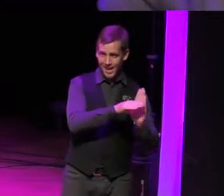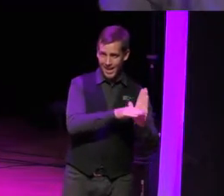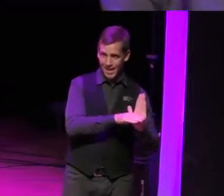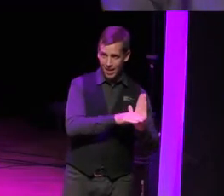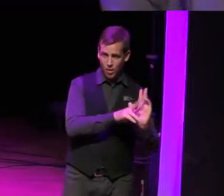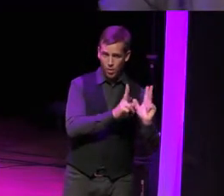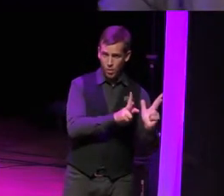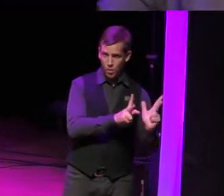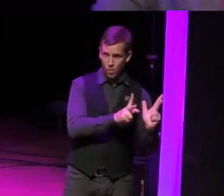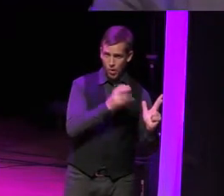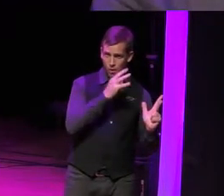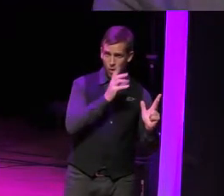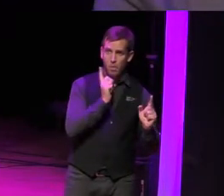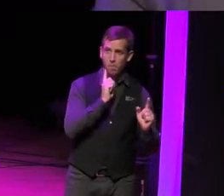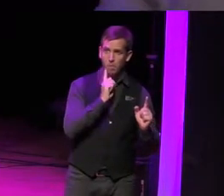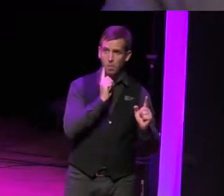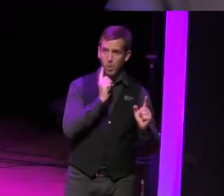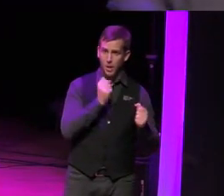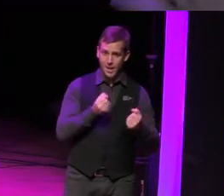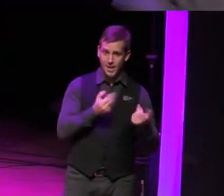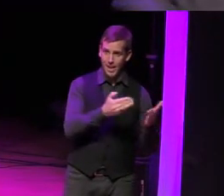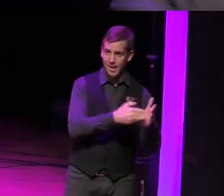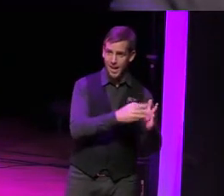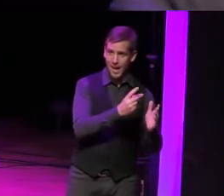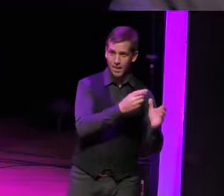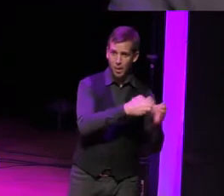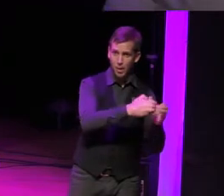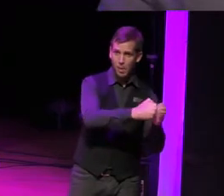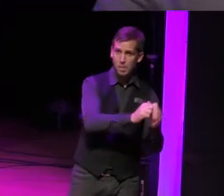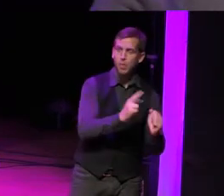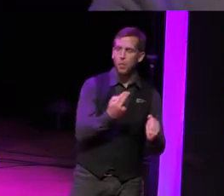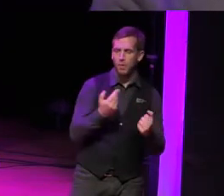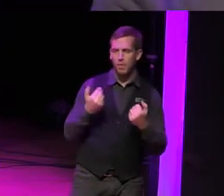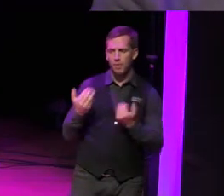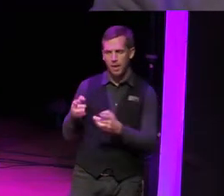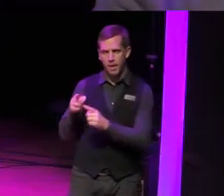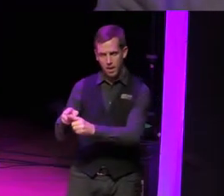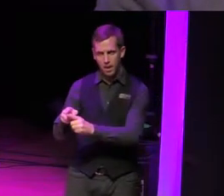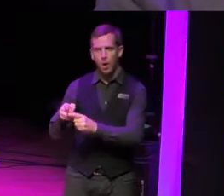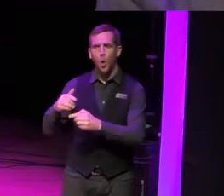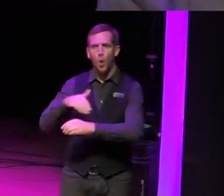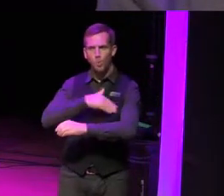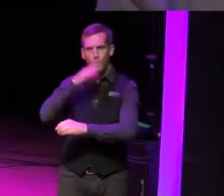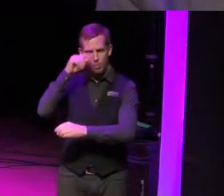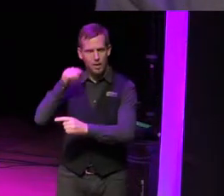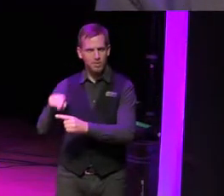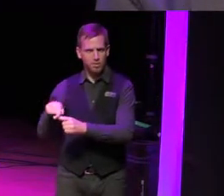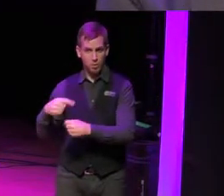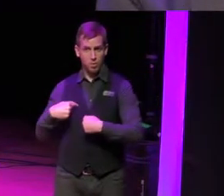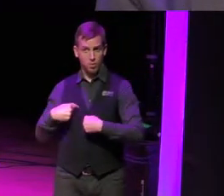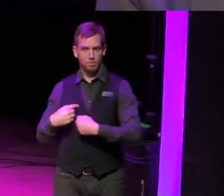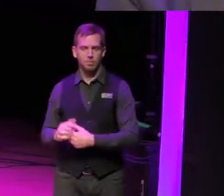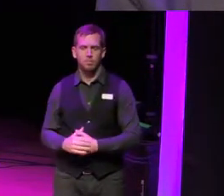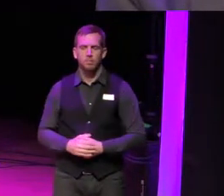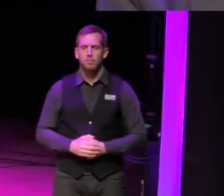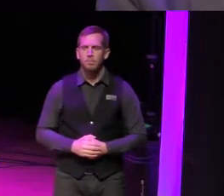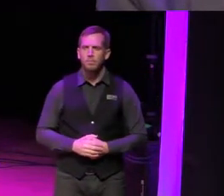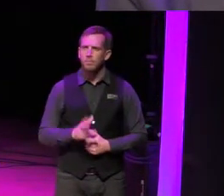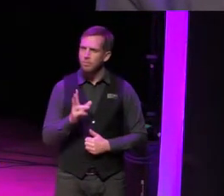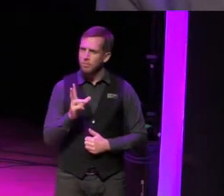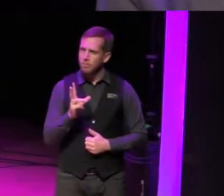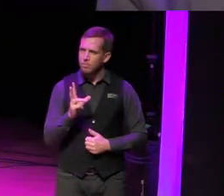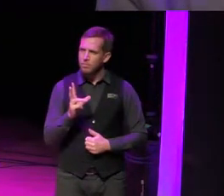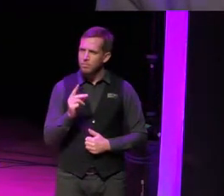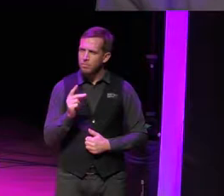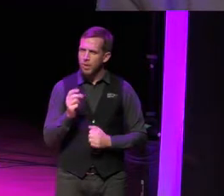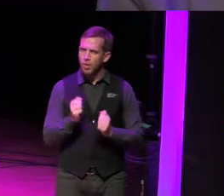and related matters was given to the public protector. Another difference with the Swedish ombudsman is the power to make